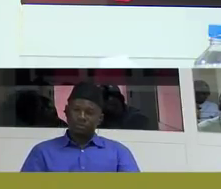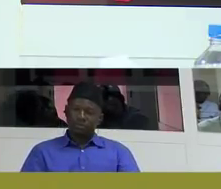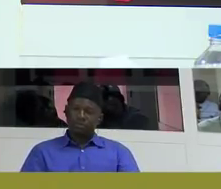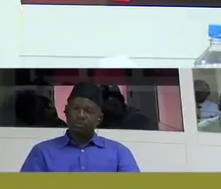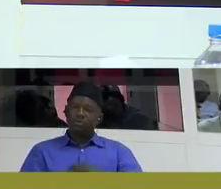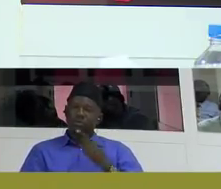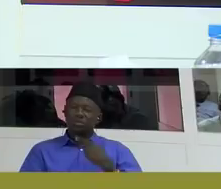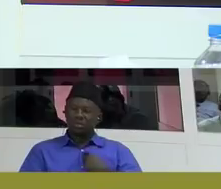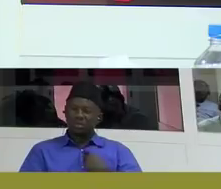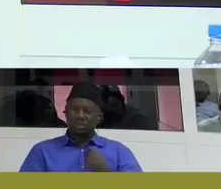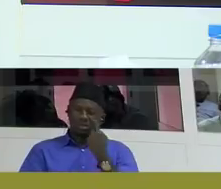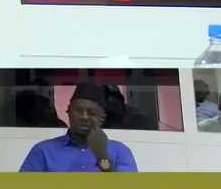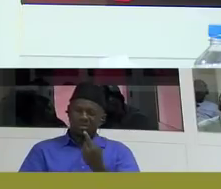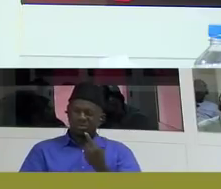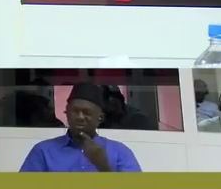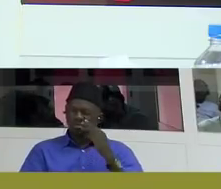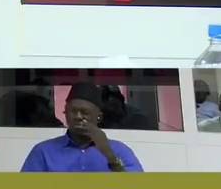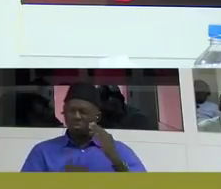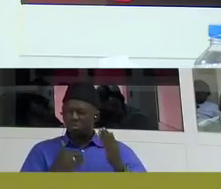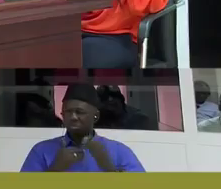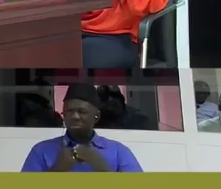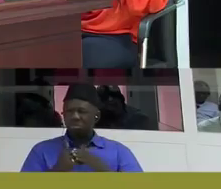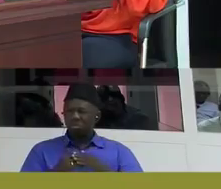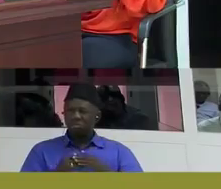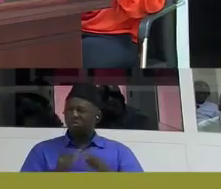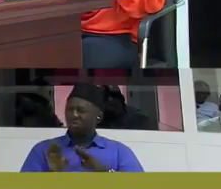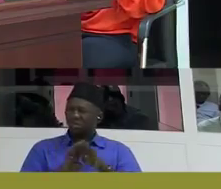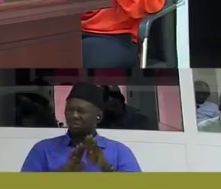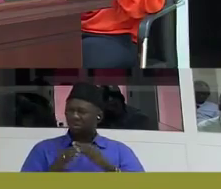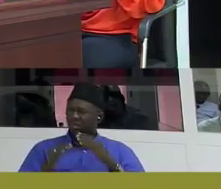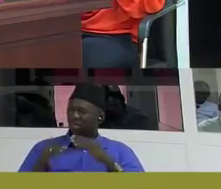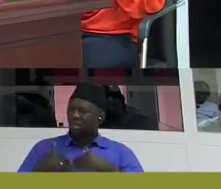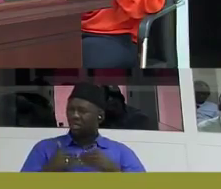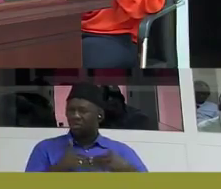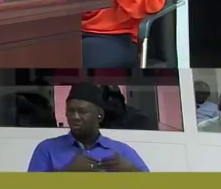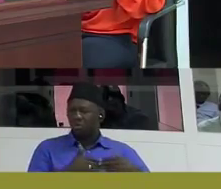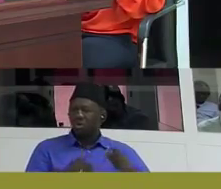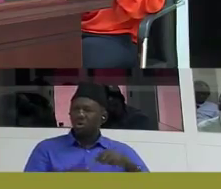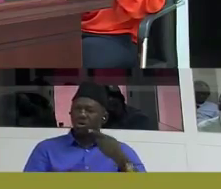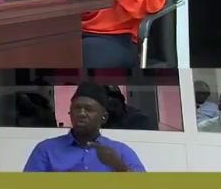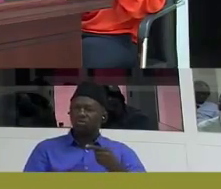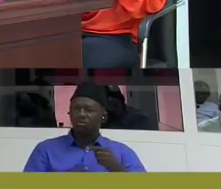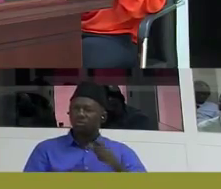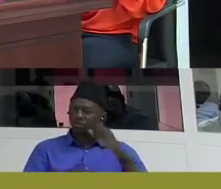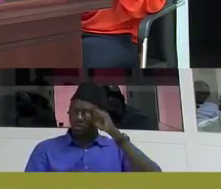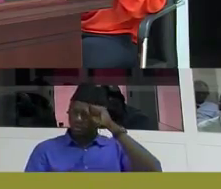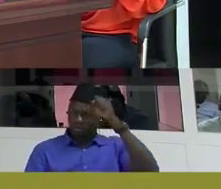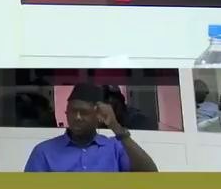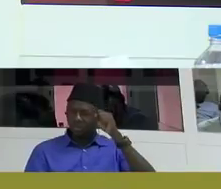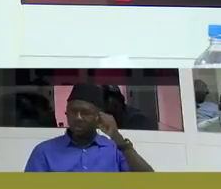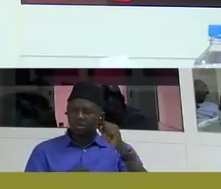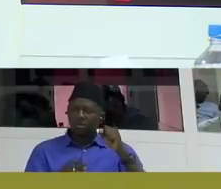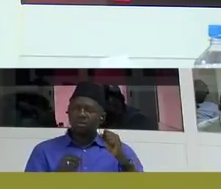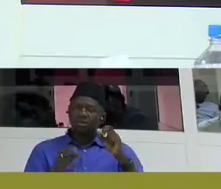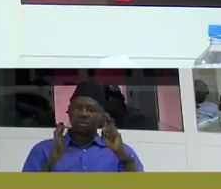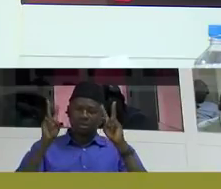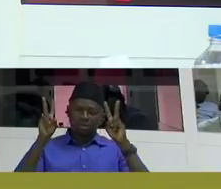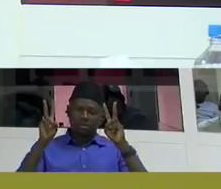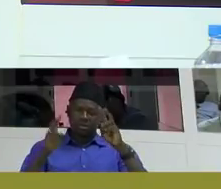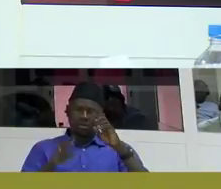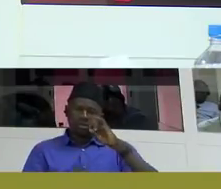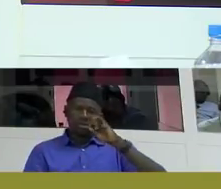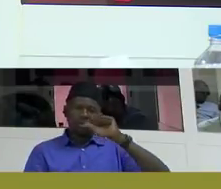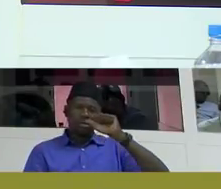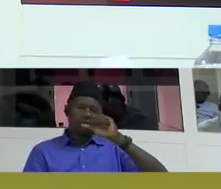was the singular most dramatic act of President Yaya Gege